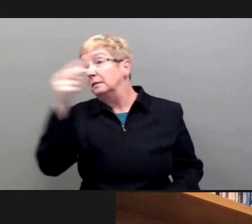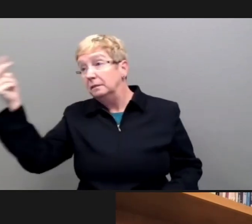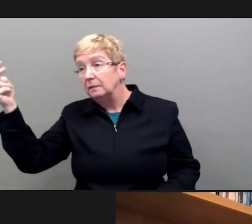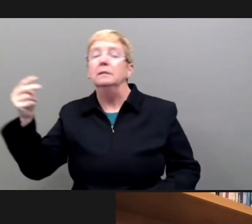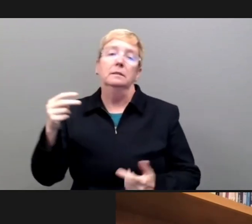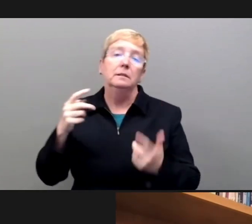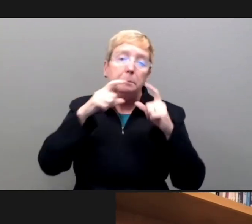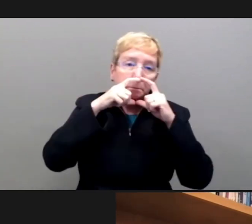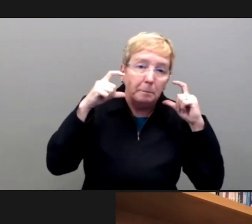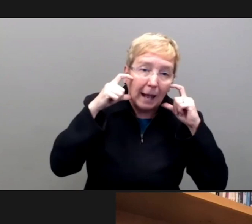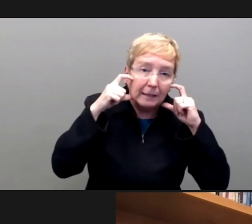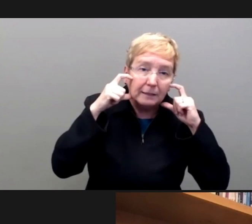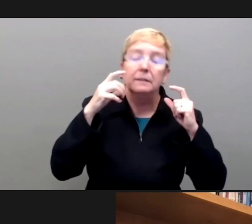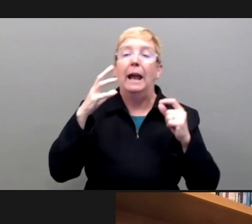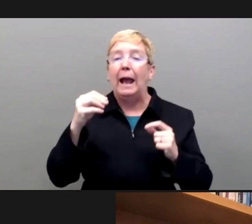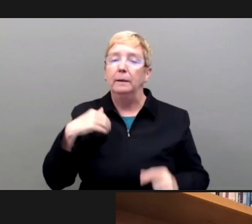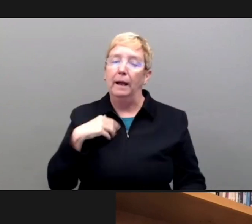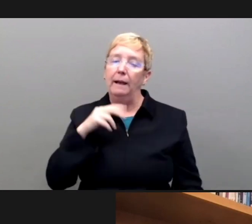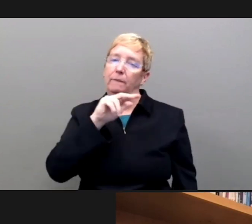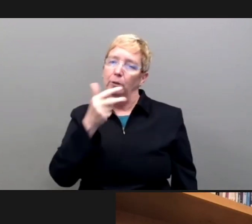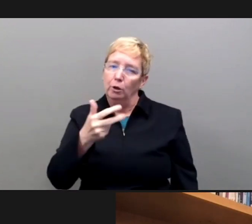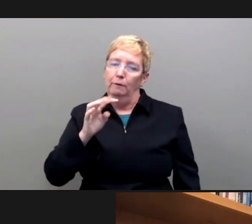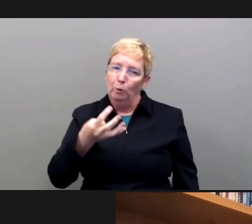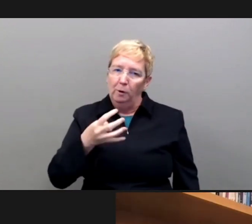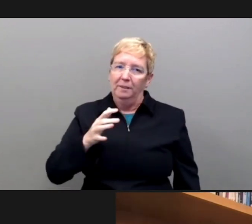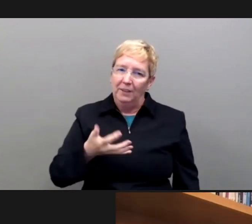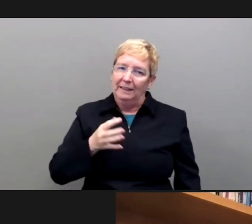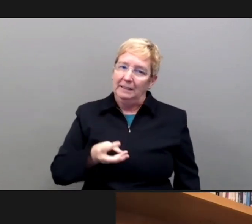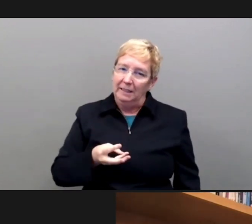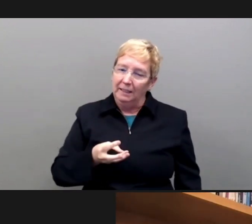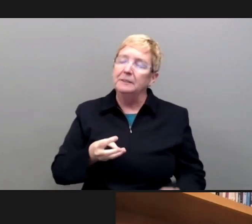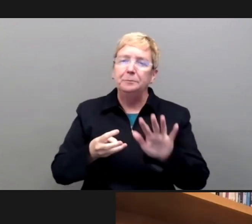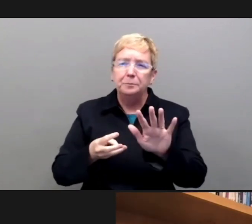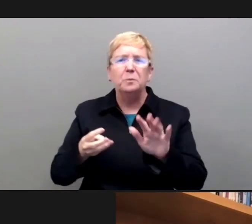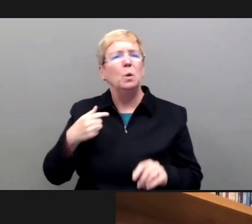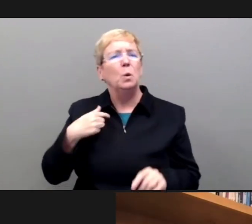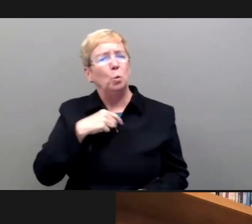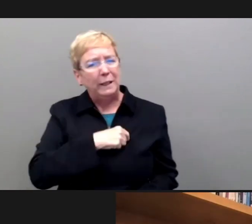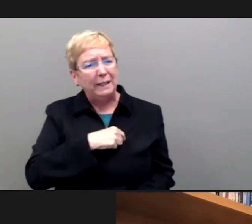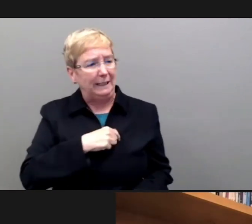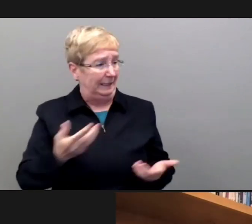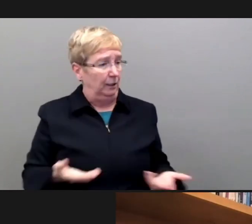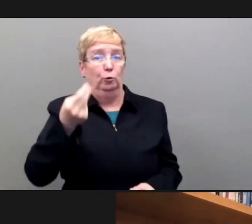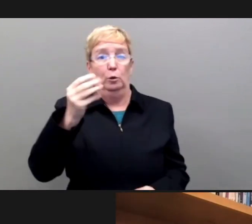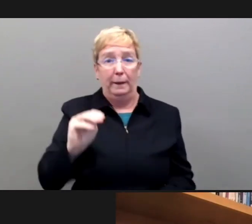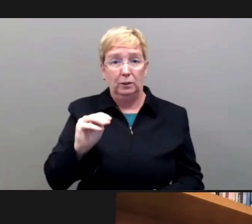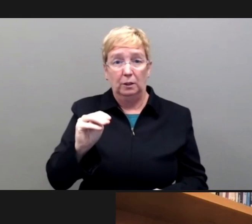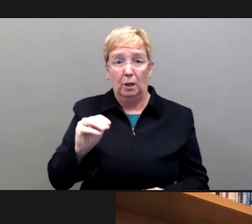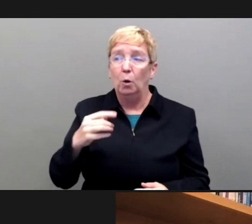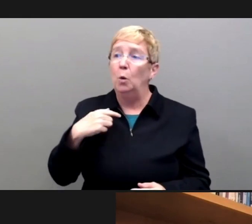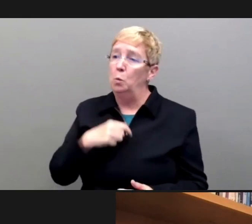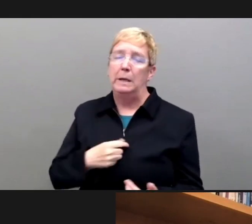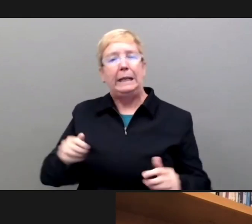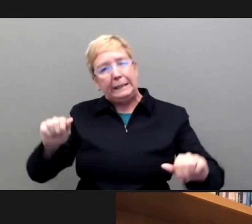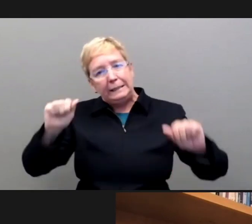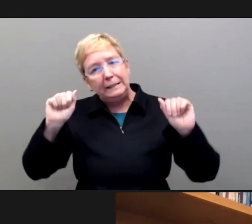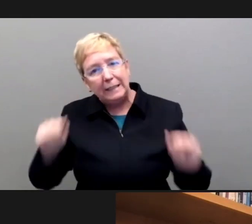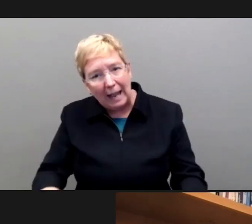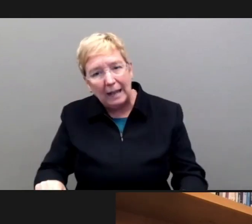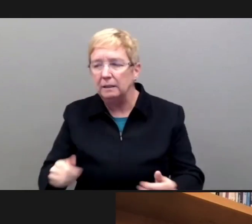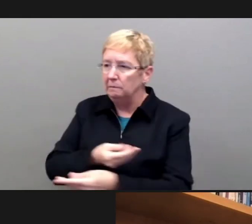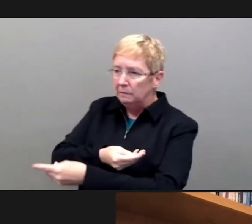And I know that we have such potential with vaccines and the ability of New Mexico to get them to